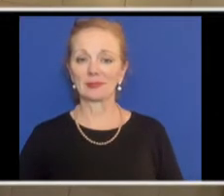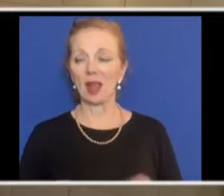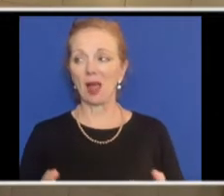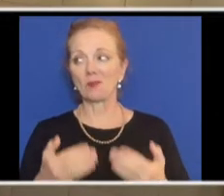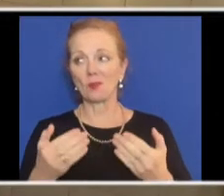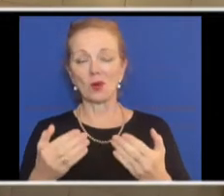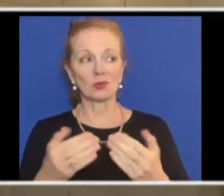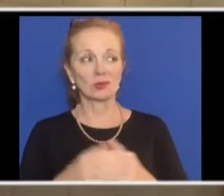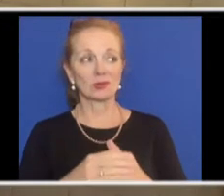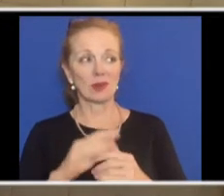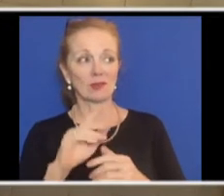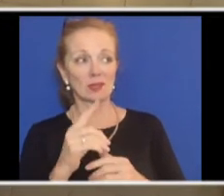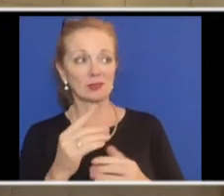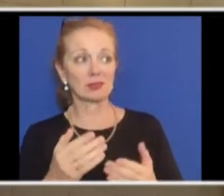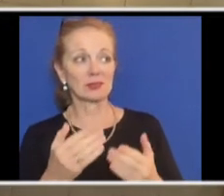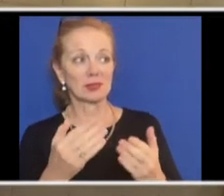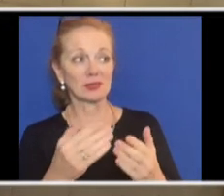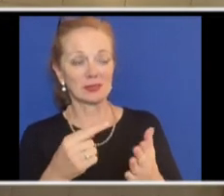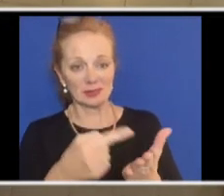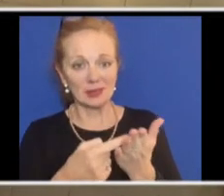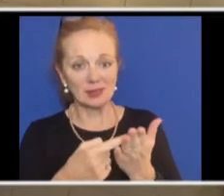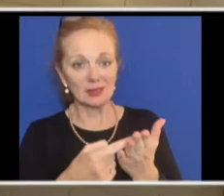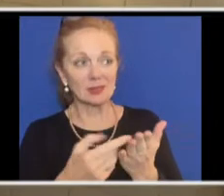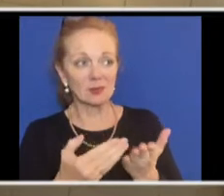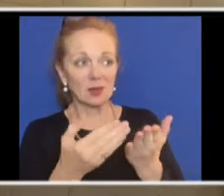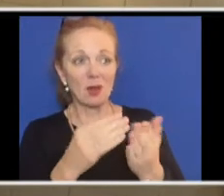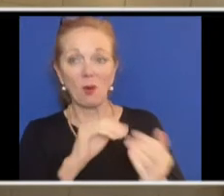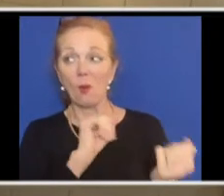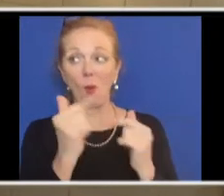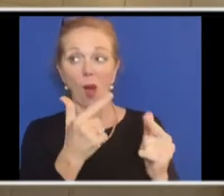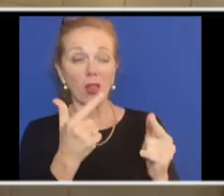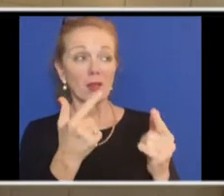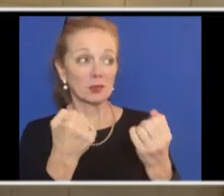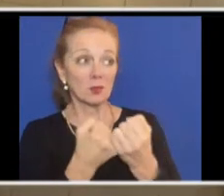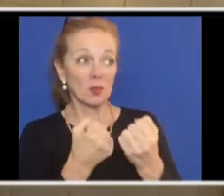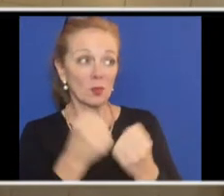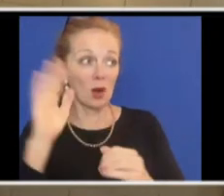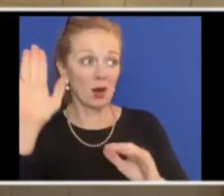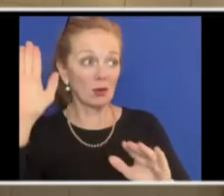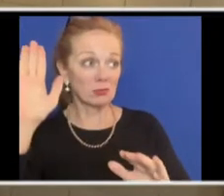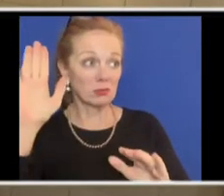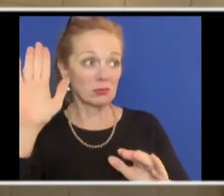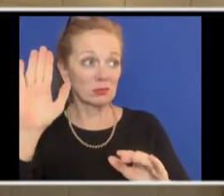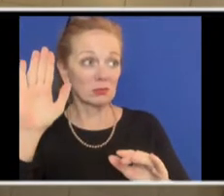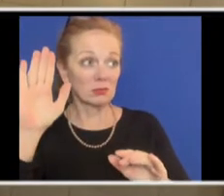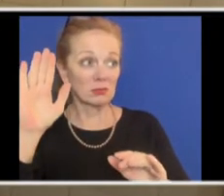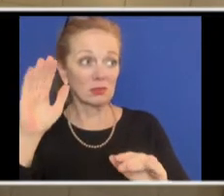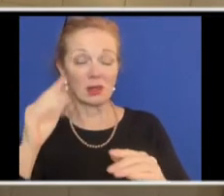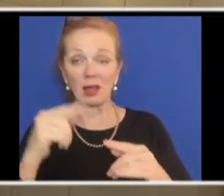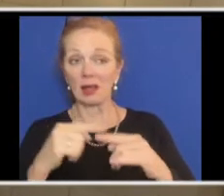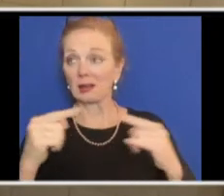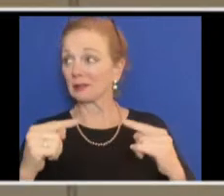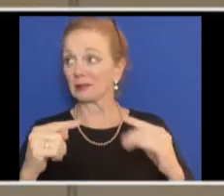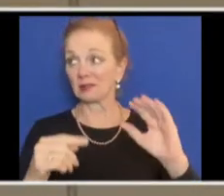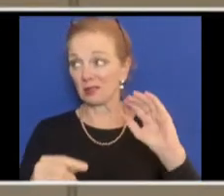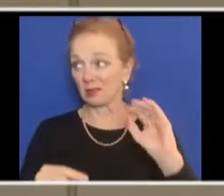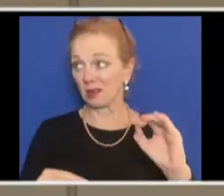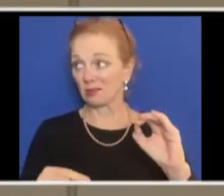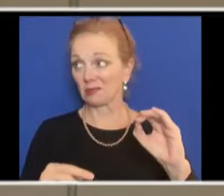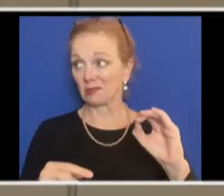any discussion on that motion scene nine all in favor please raise your hand any opposed see none move